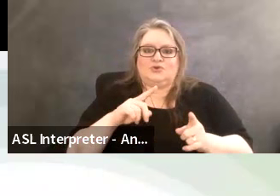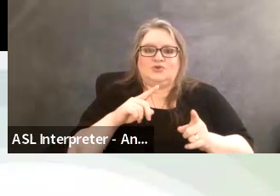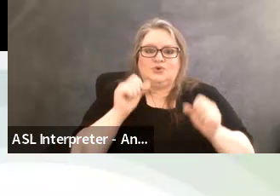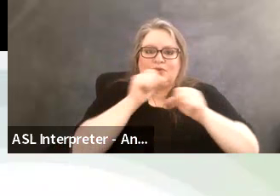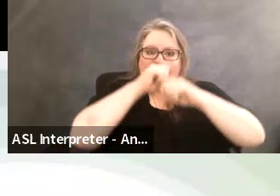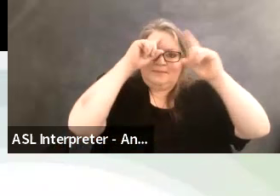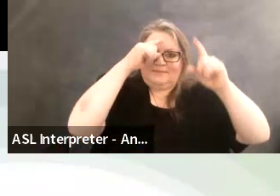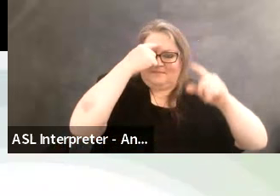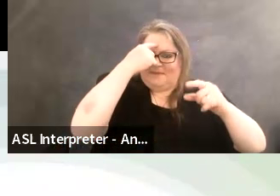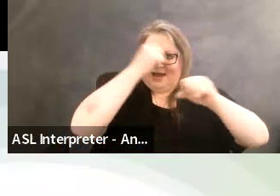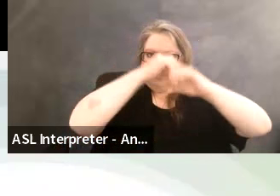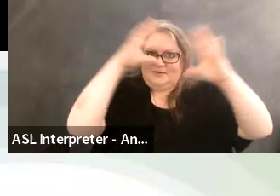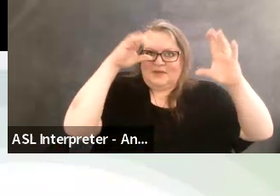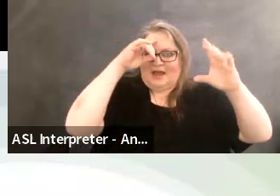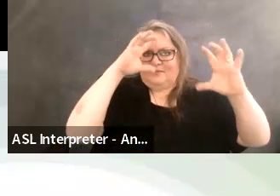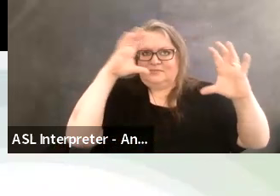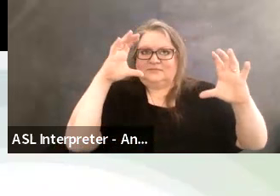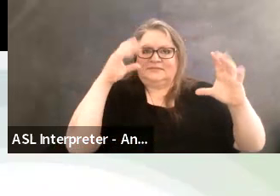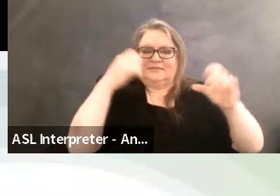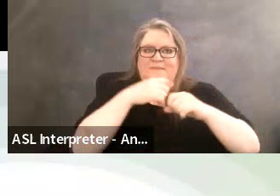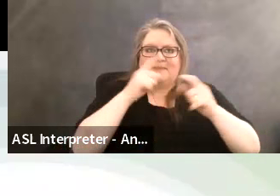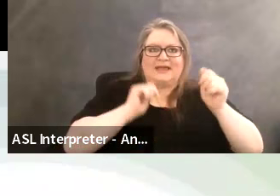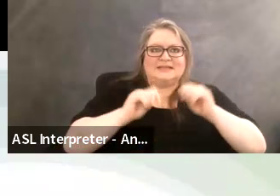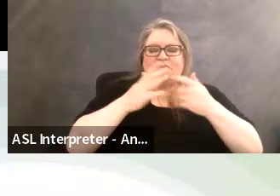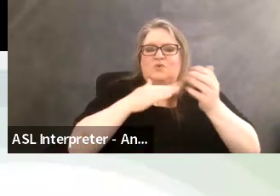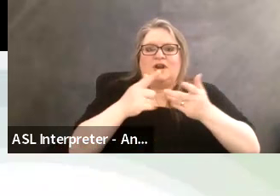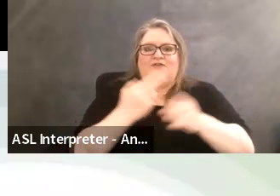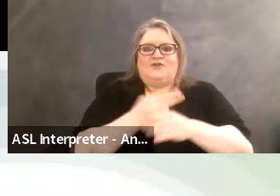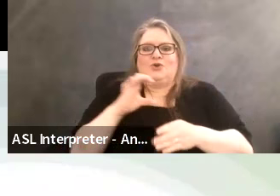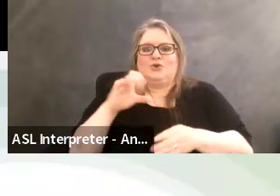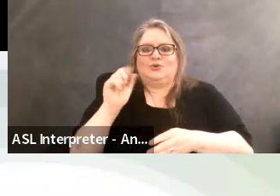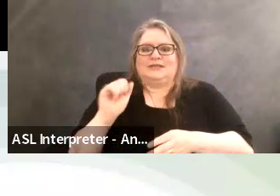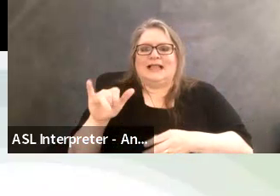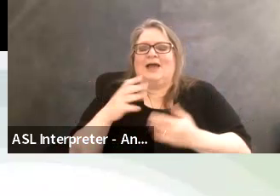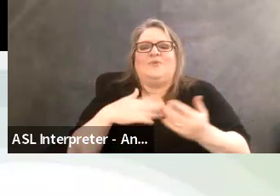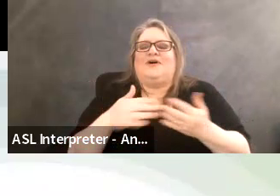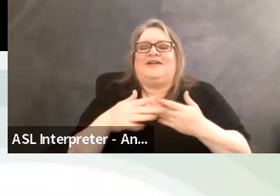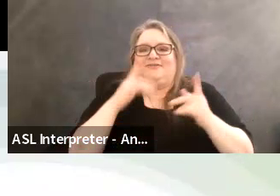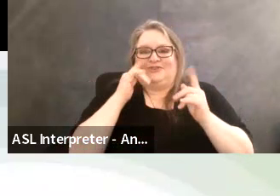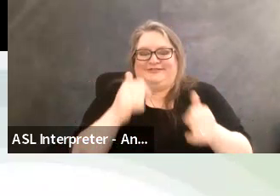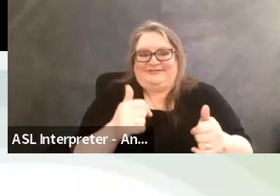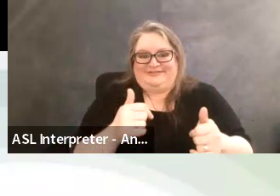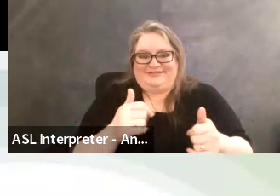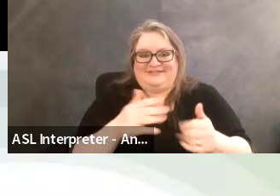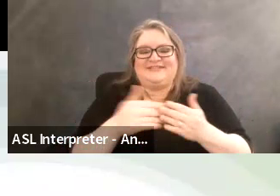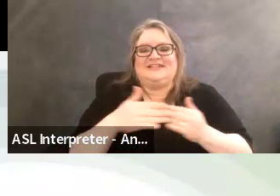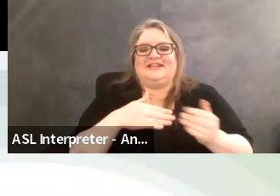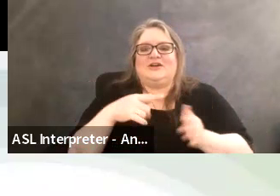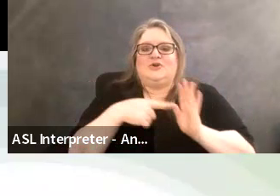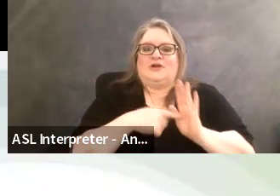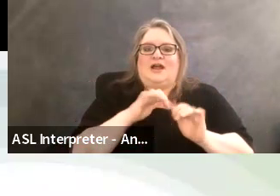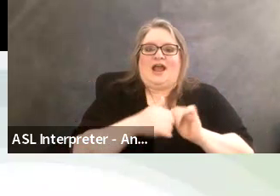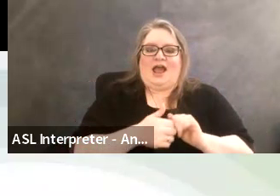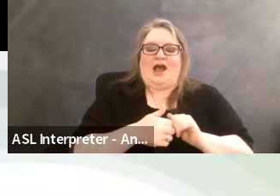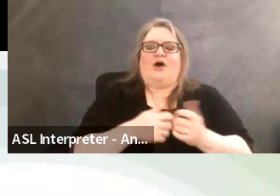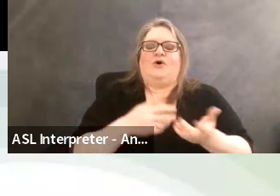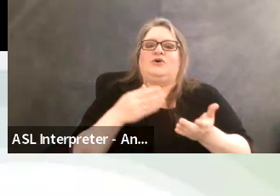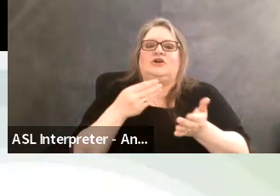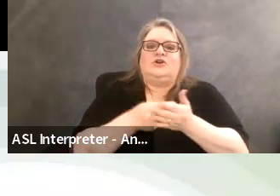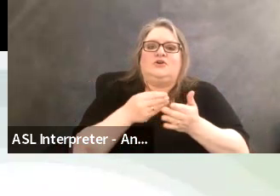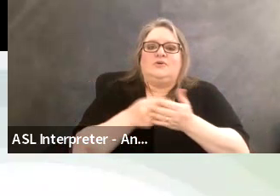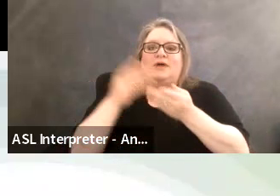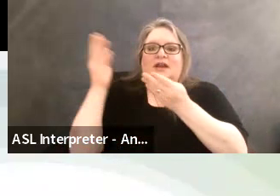mind map, do the cloud, do a scene. I don't care. Use clay on a sheet of board. It doesn't matter so long as it represents how your money is flowing, so you